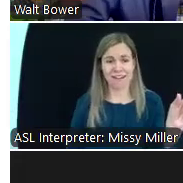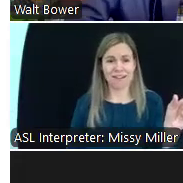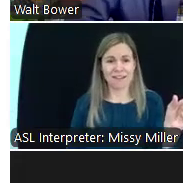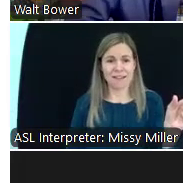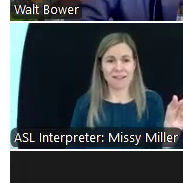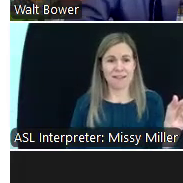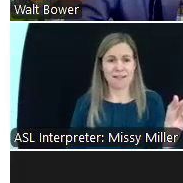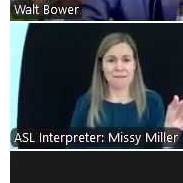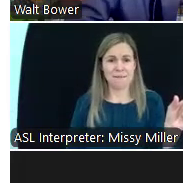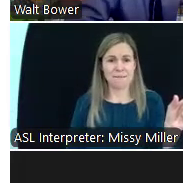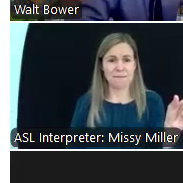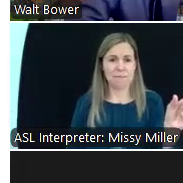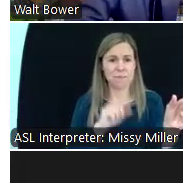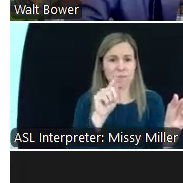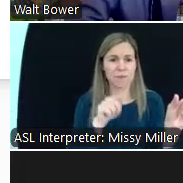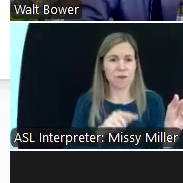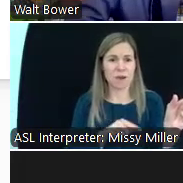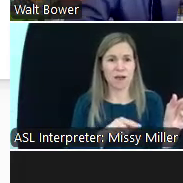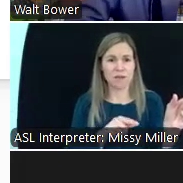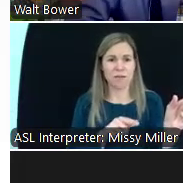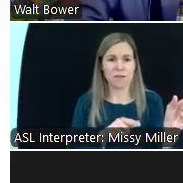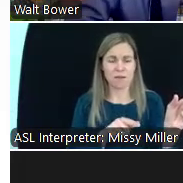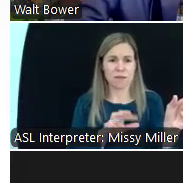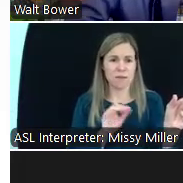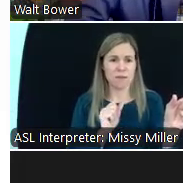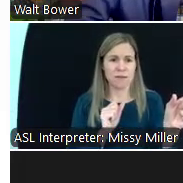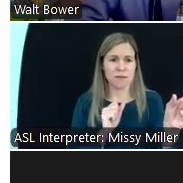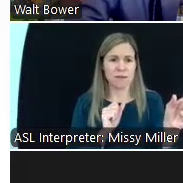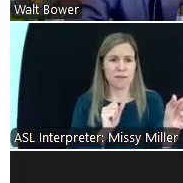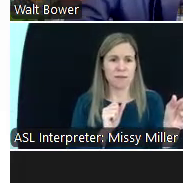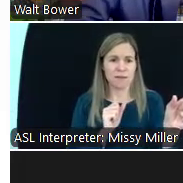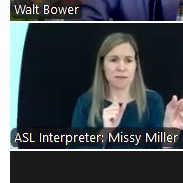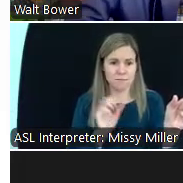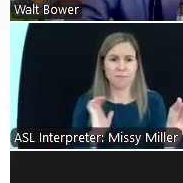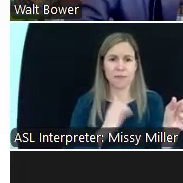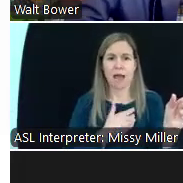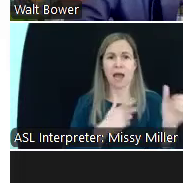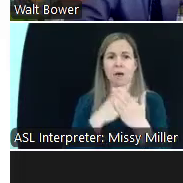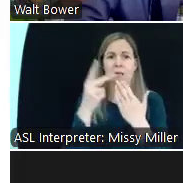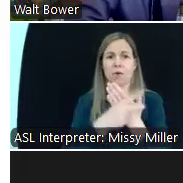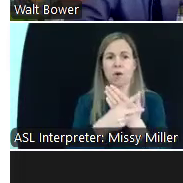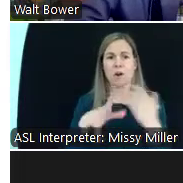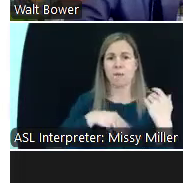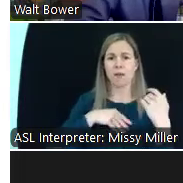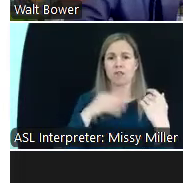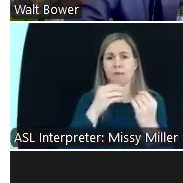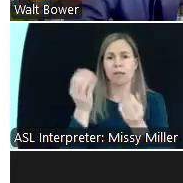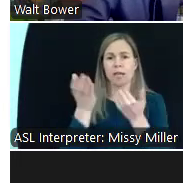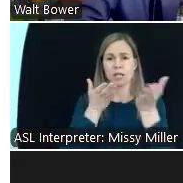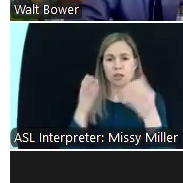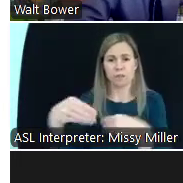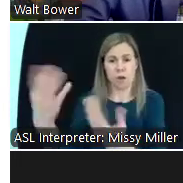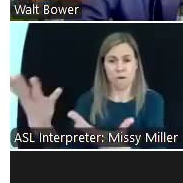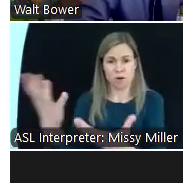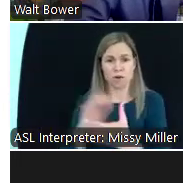I was already on that. So we have information. Oh, our program eligibility and service offerings. I won't